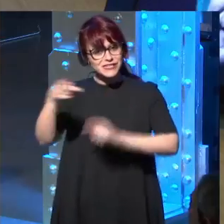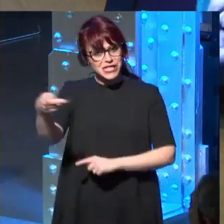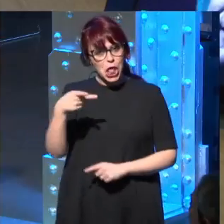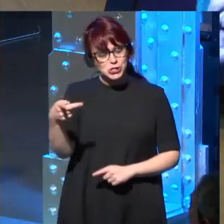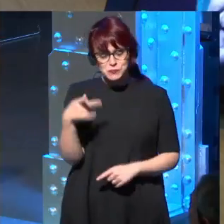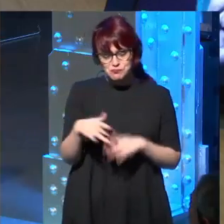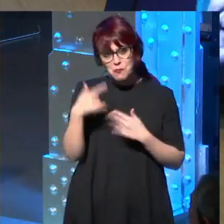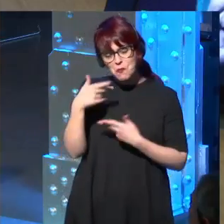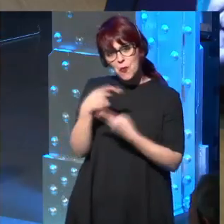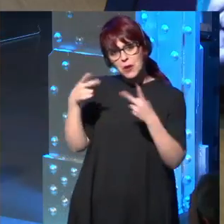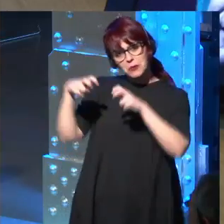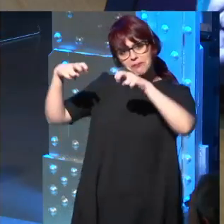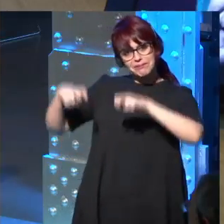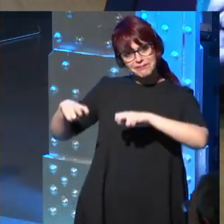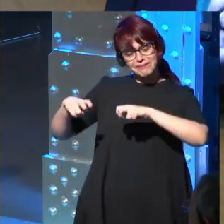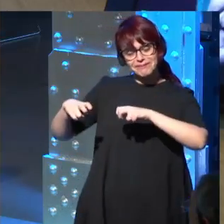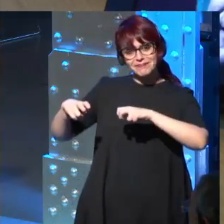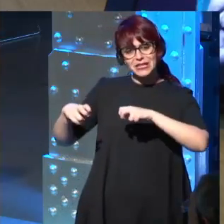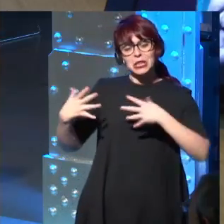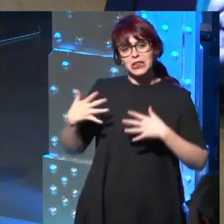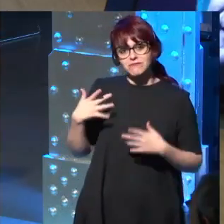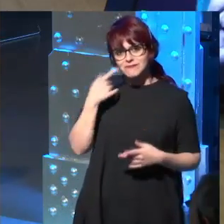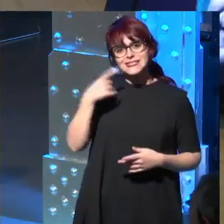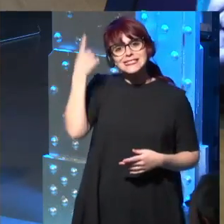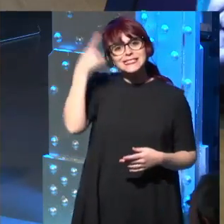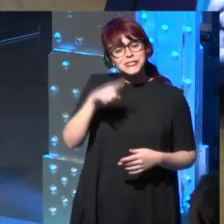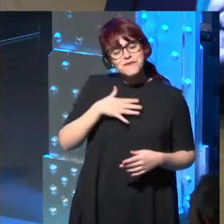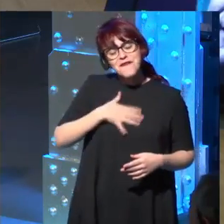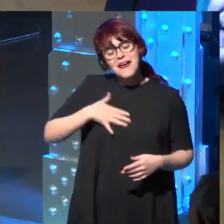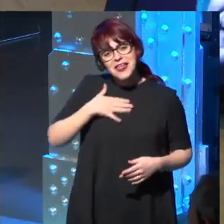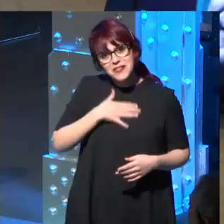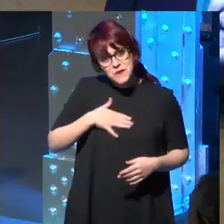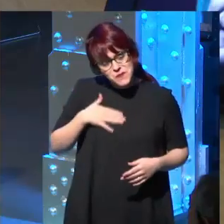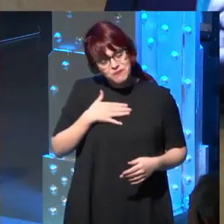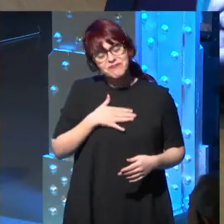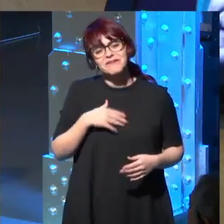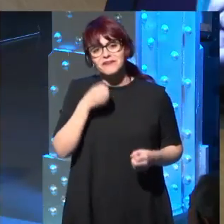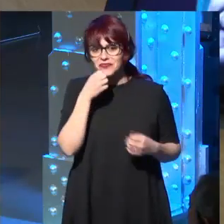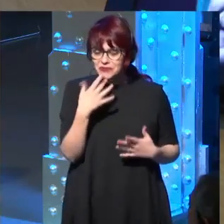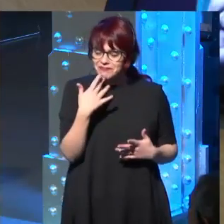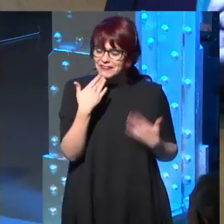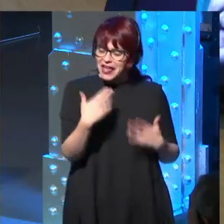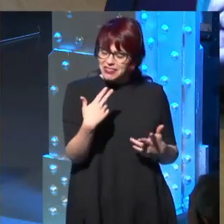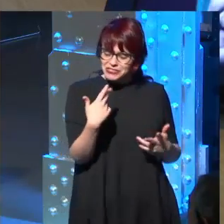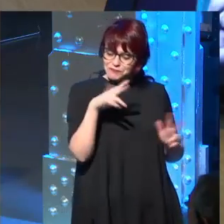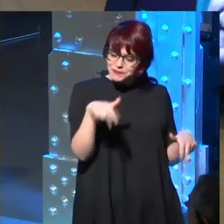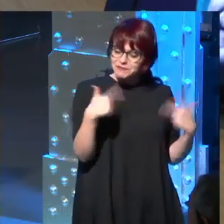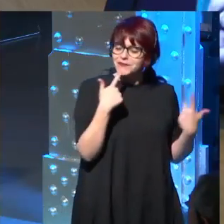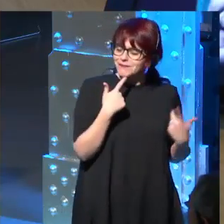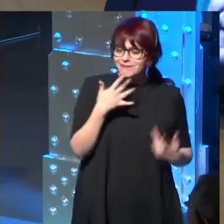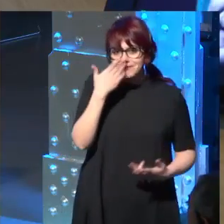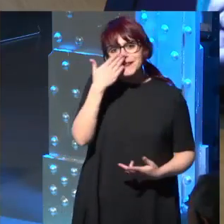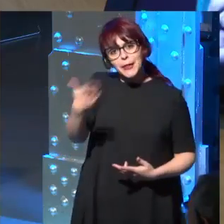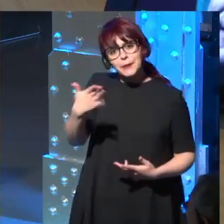been very nice to command this. I'm so happy